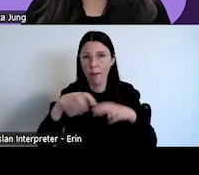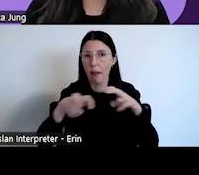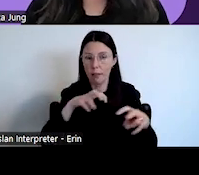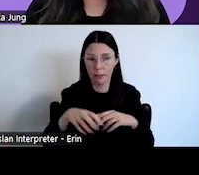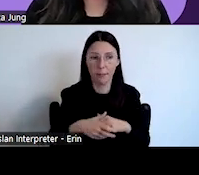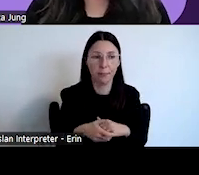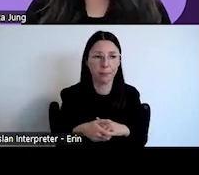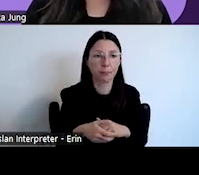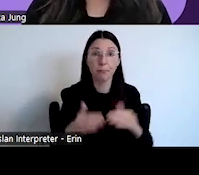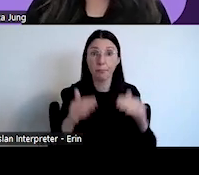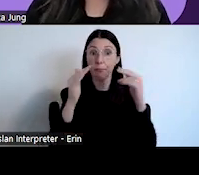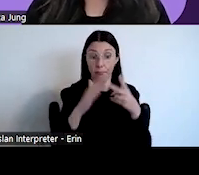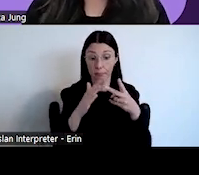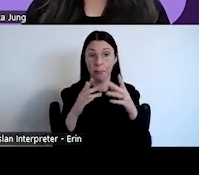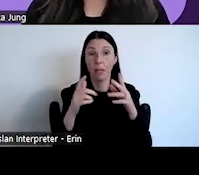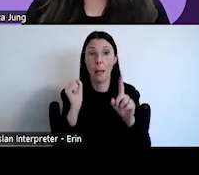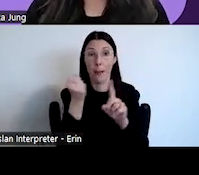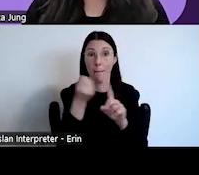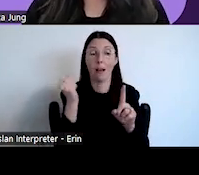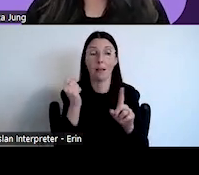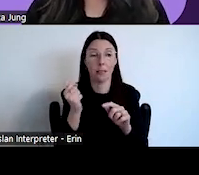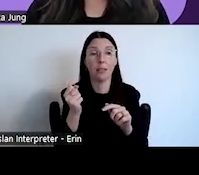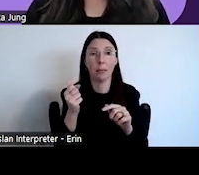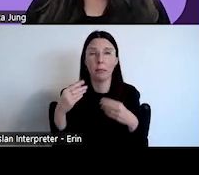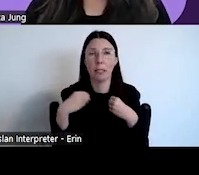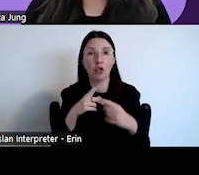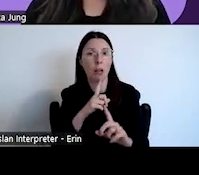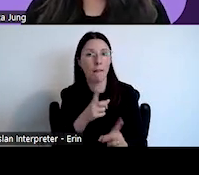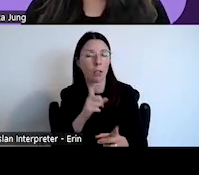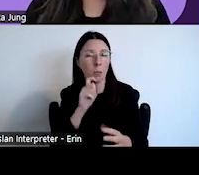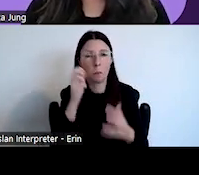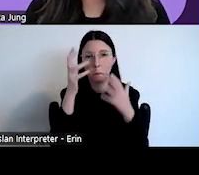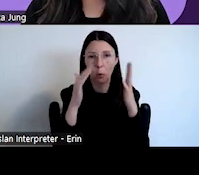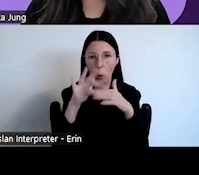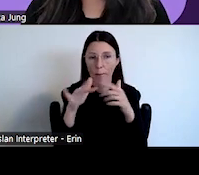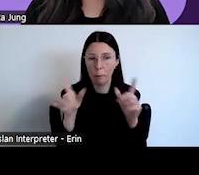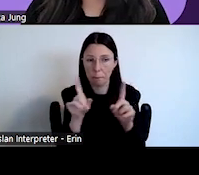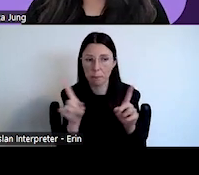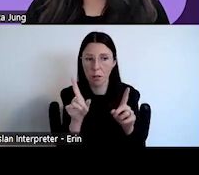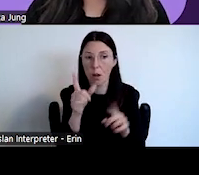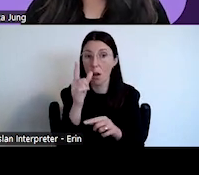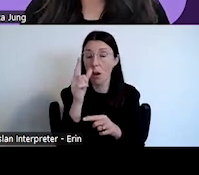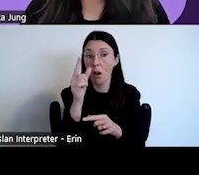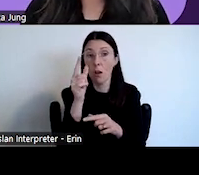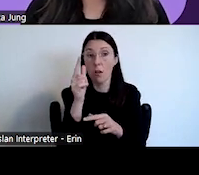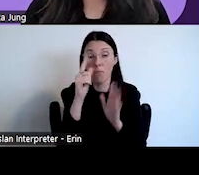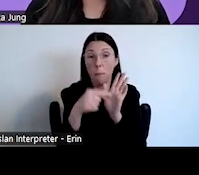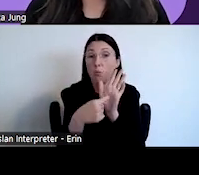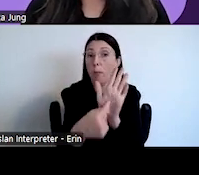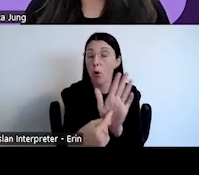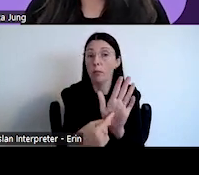As for impact, industry advisors may consider the proposed impact for the artists or